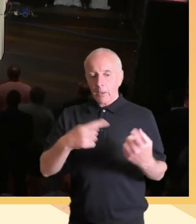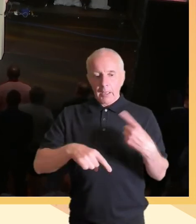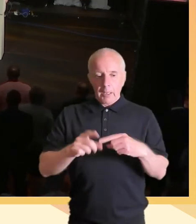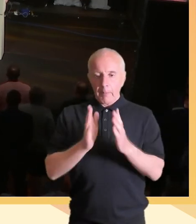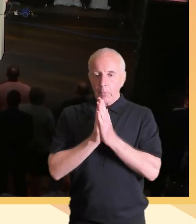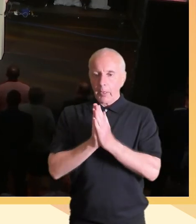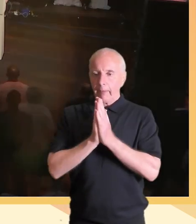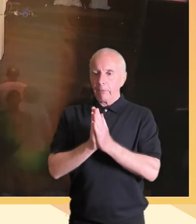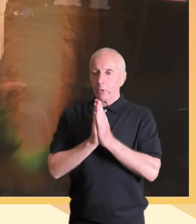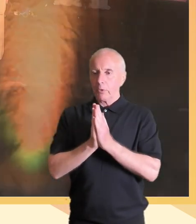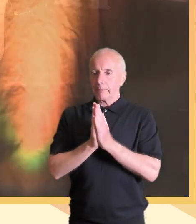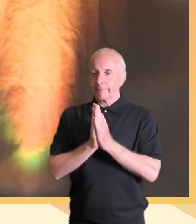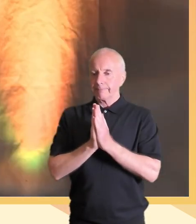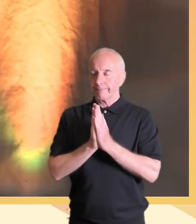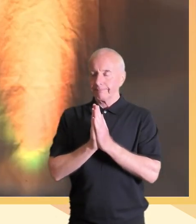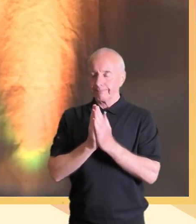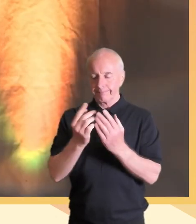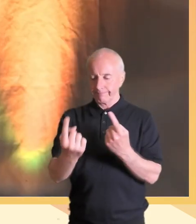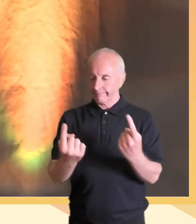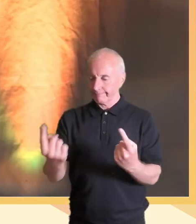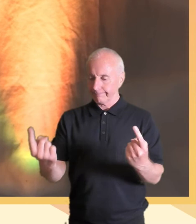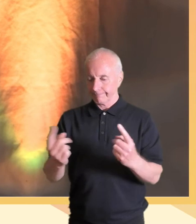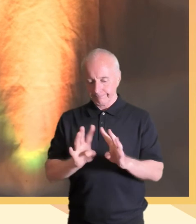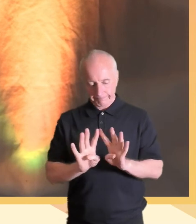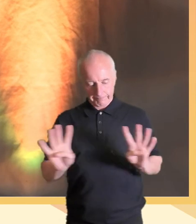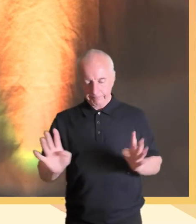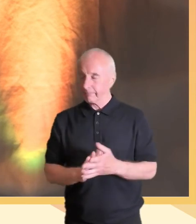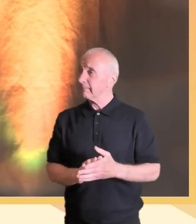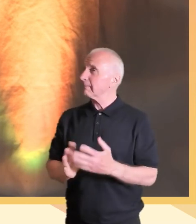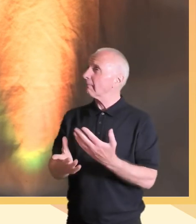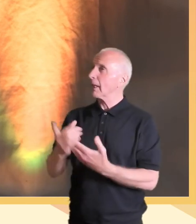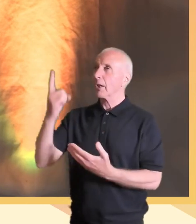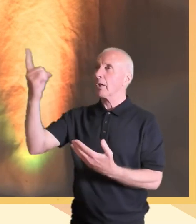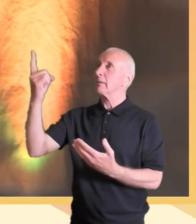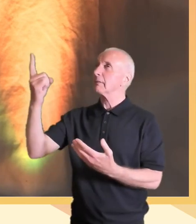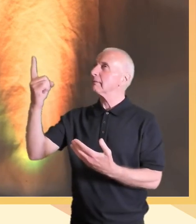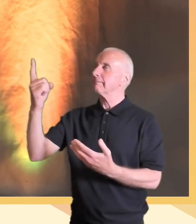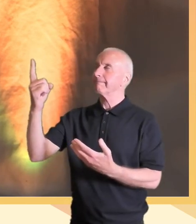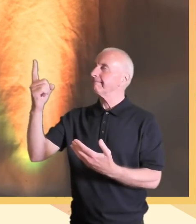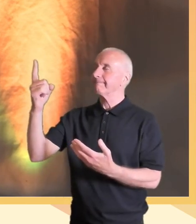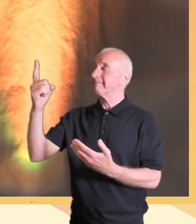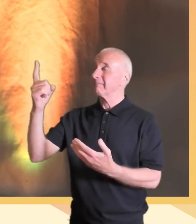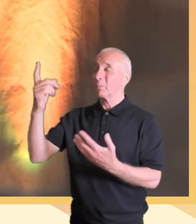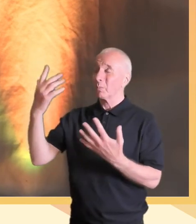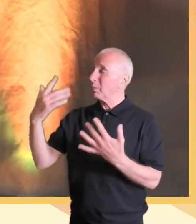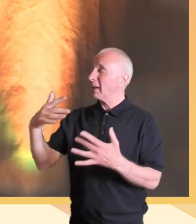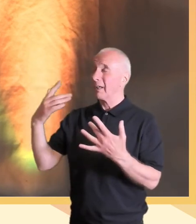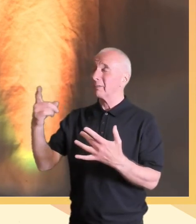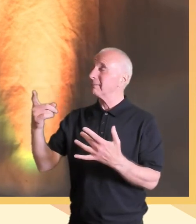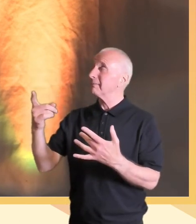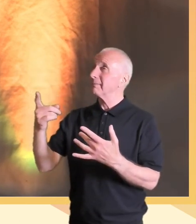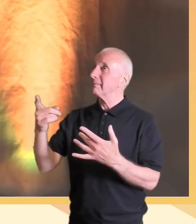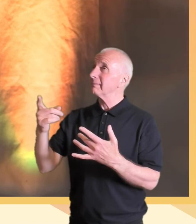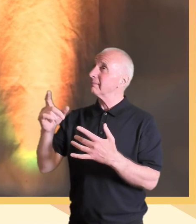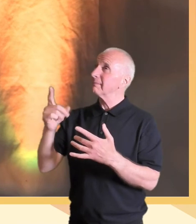you. Let us pray. God, you are an awesome God. You are our God